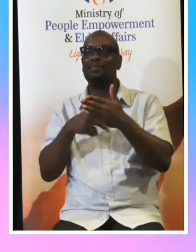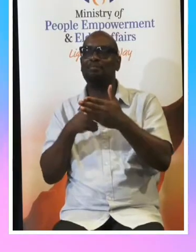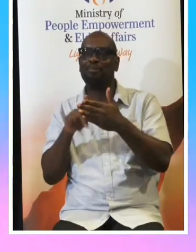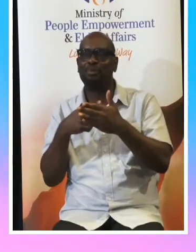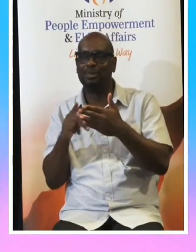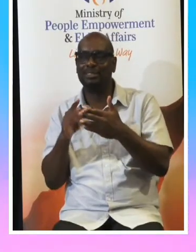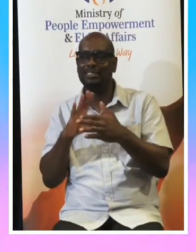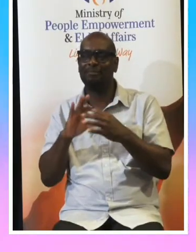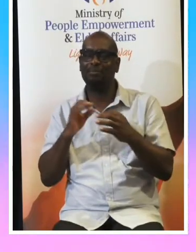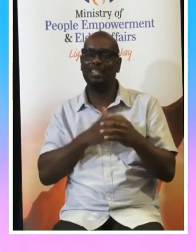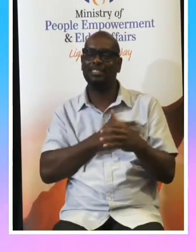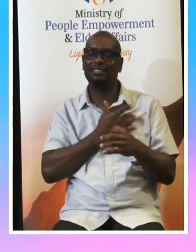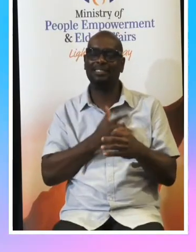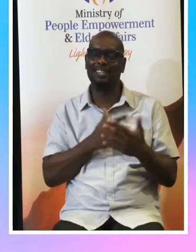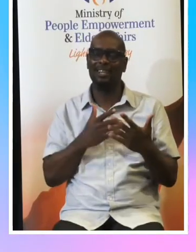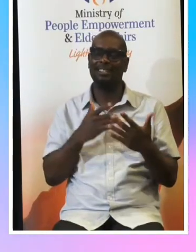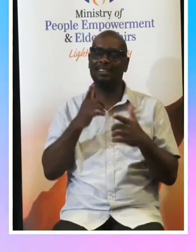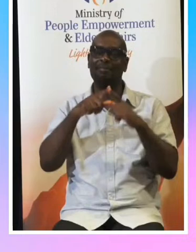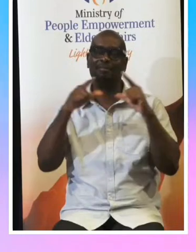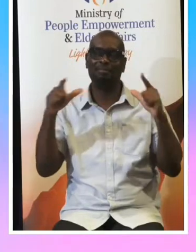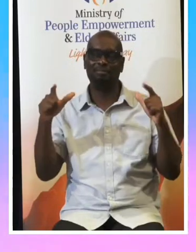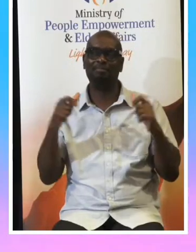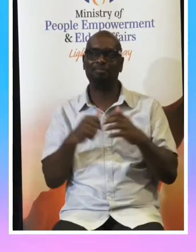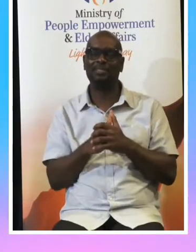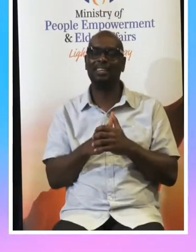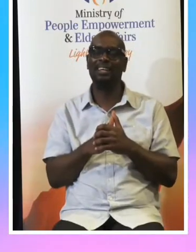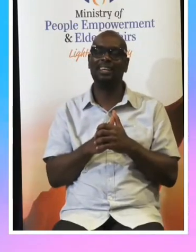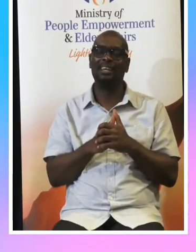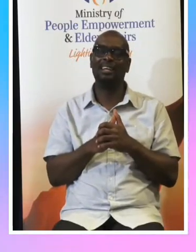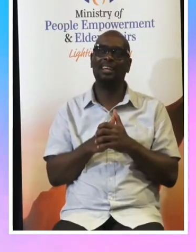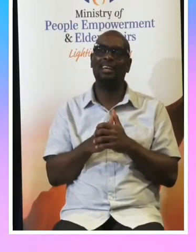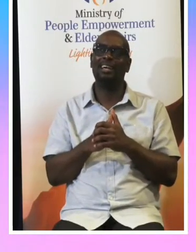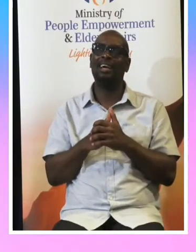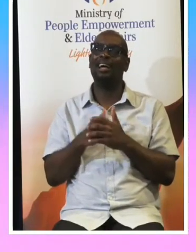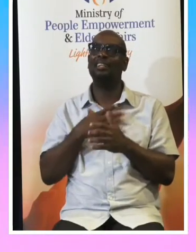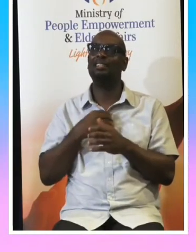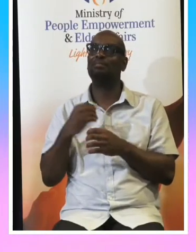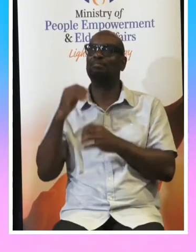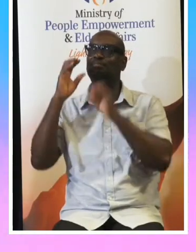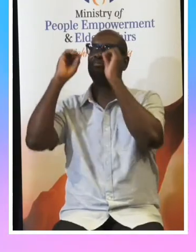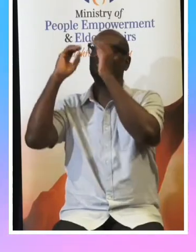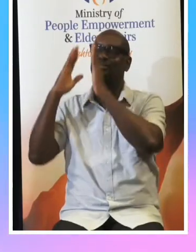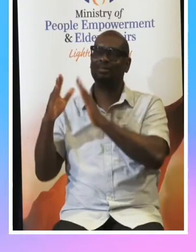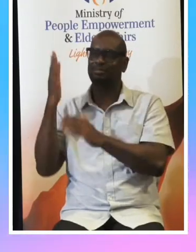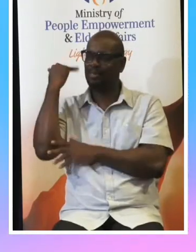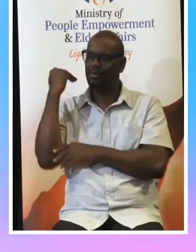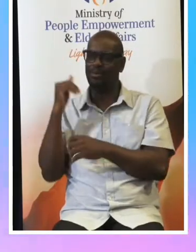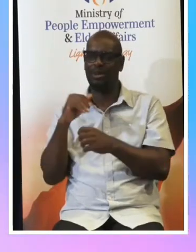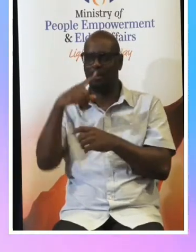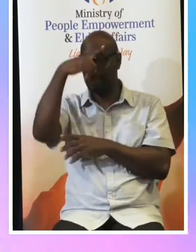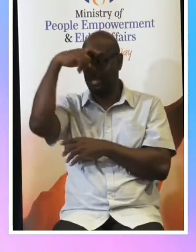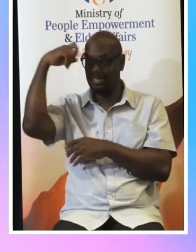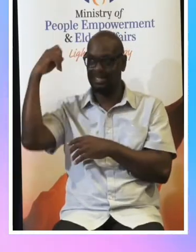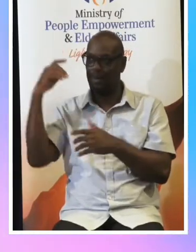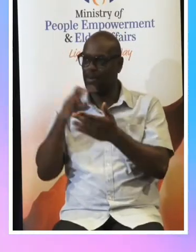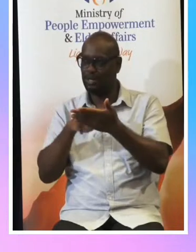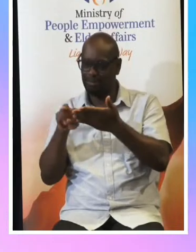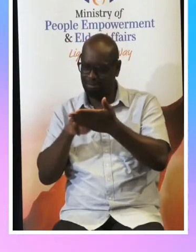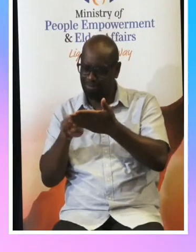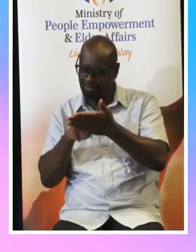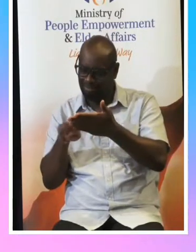of the educators and mentors, some of whom I have mentioned, and summers filled with words in honor of my